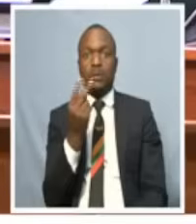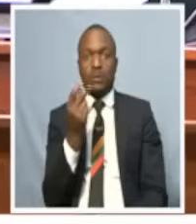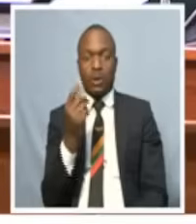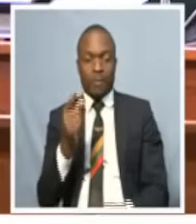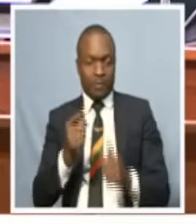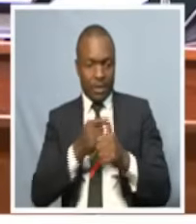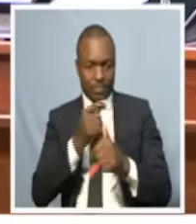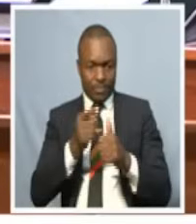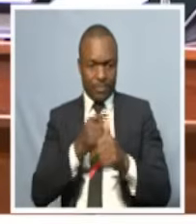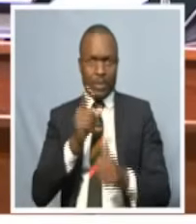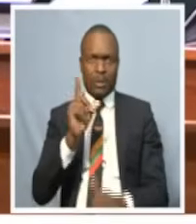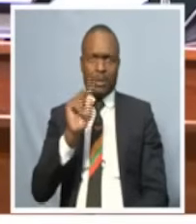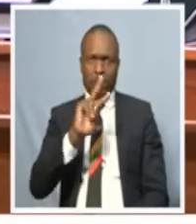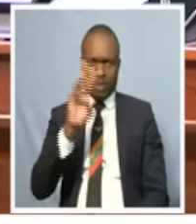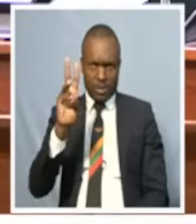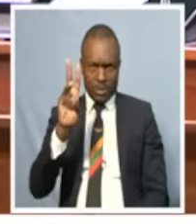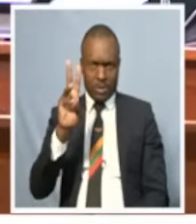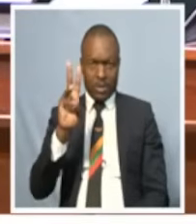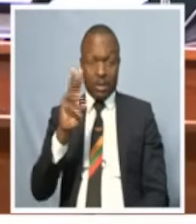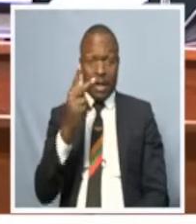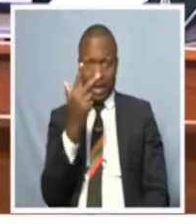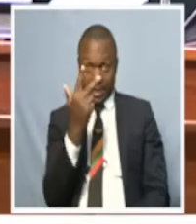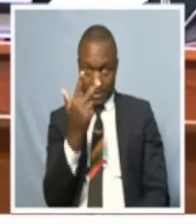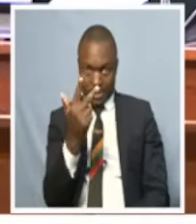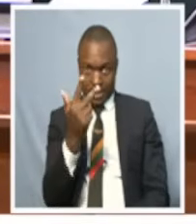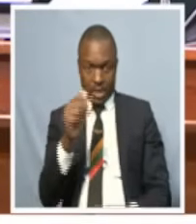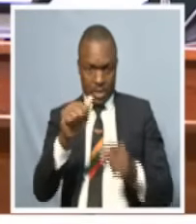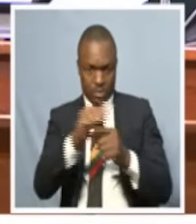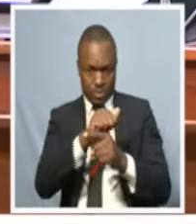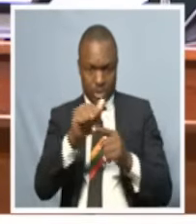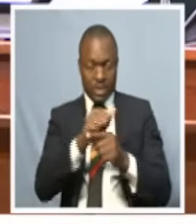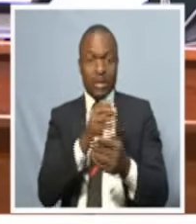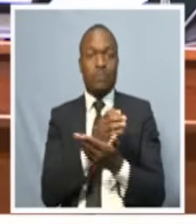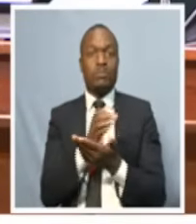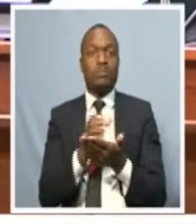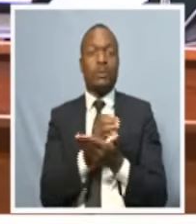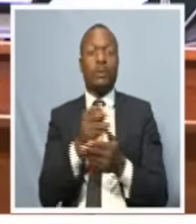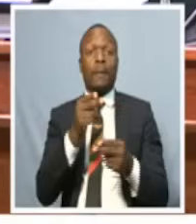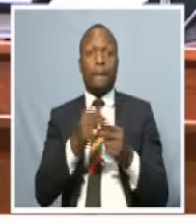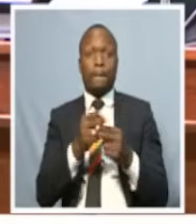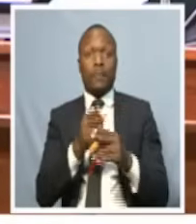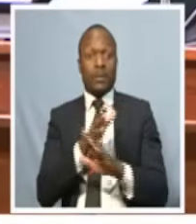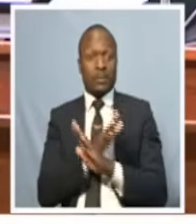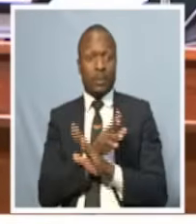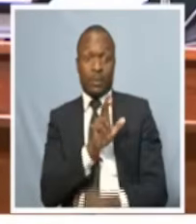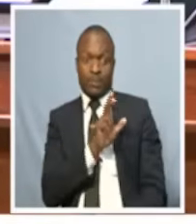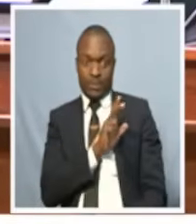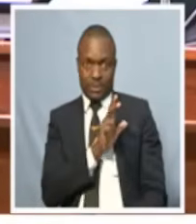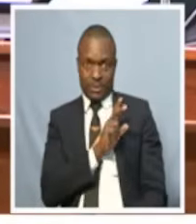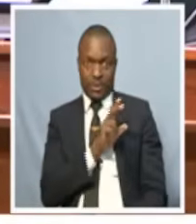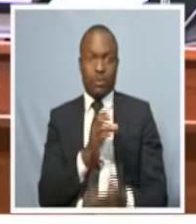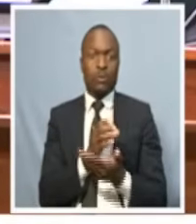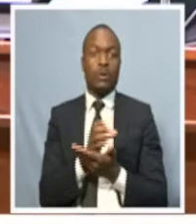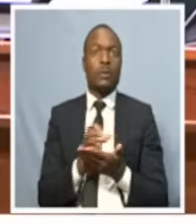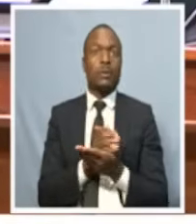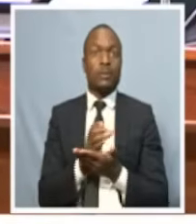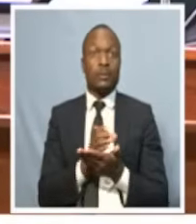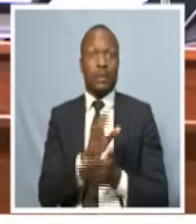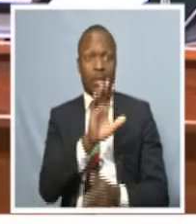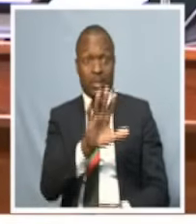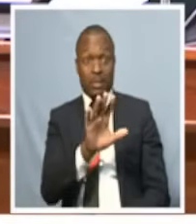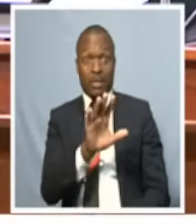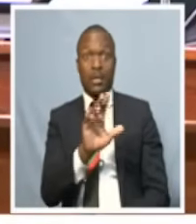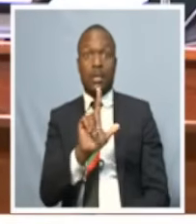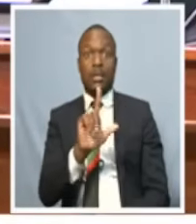April 2026, at the 3 designated training institutions, namely Zambia Police College in